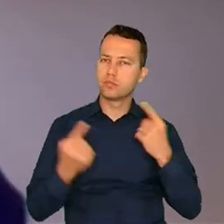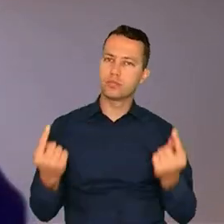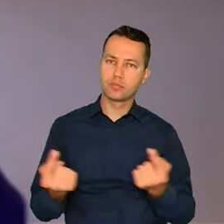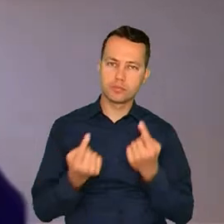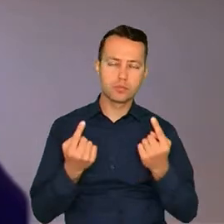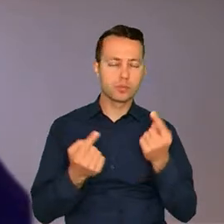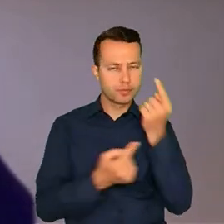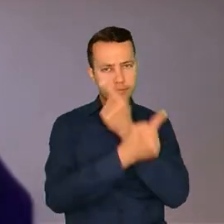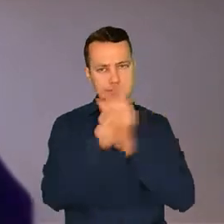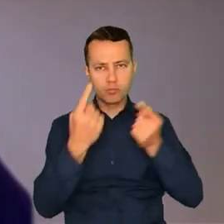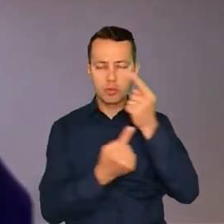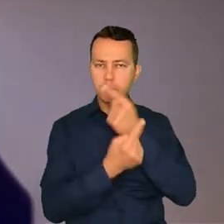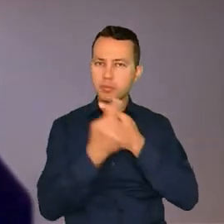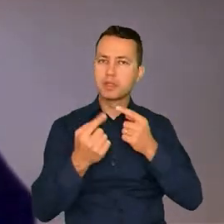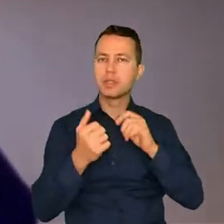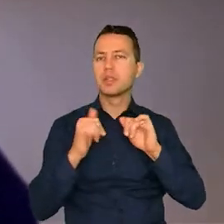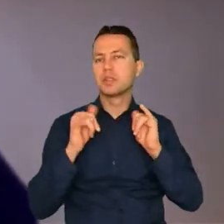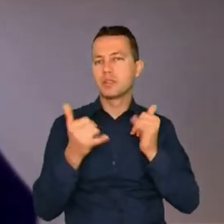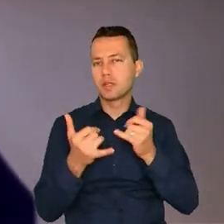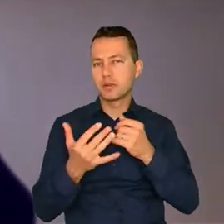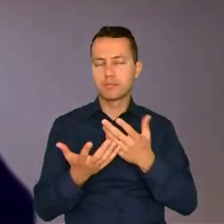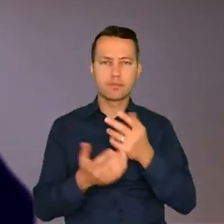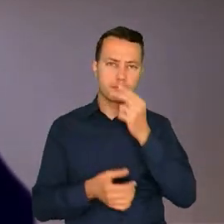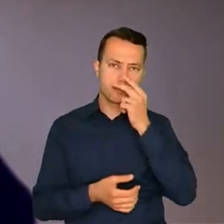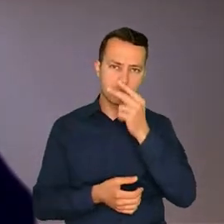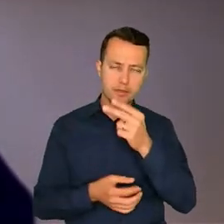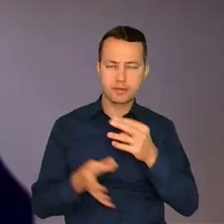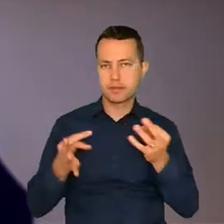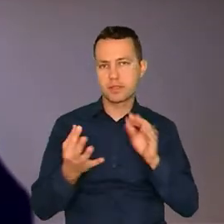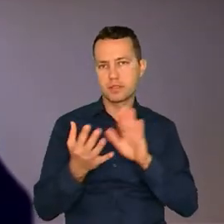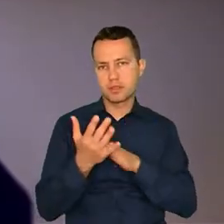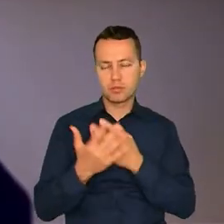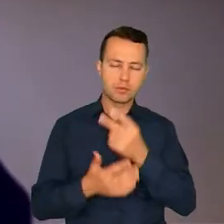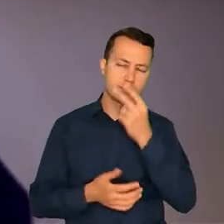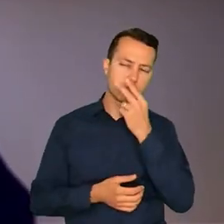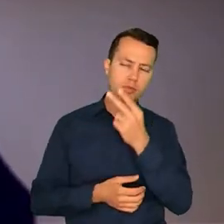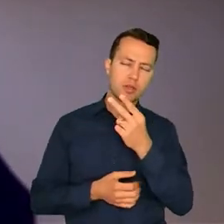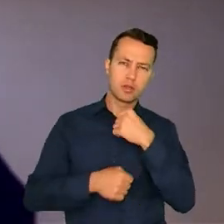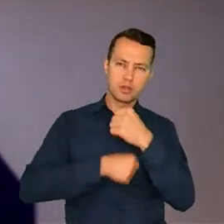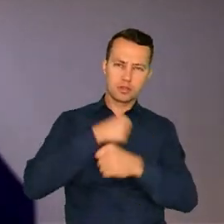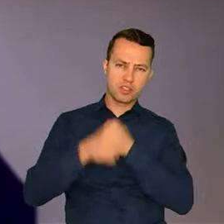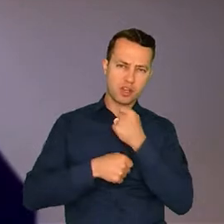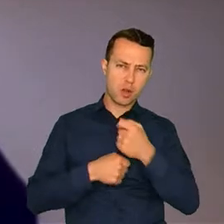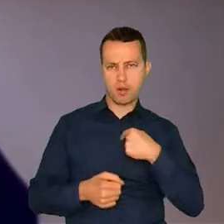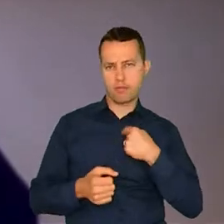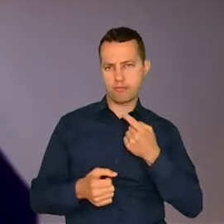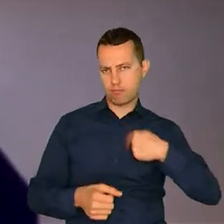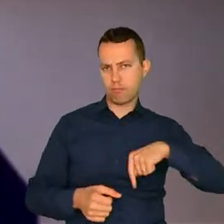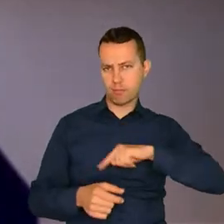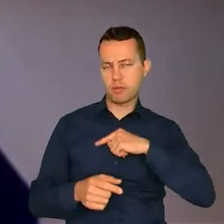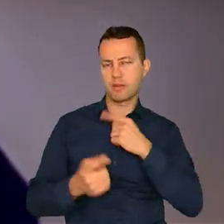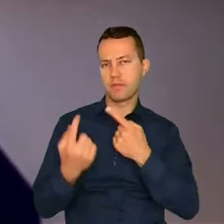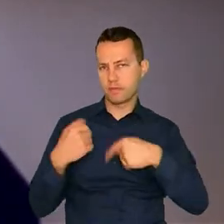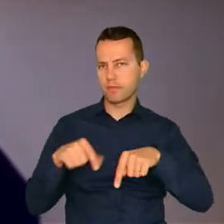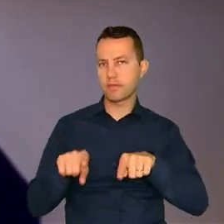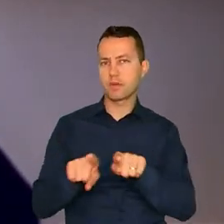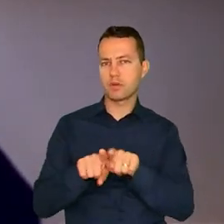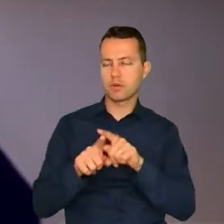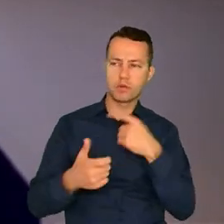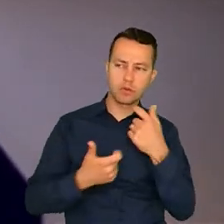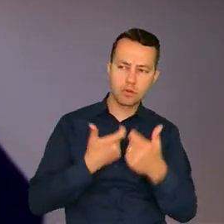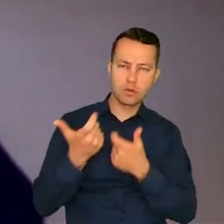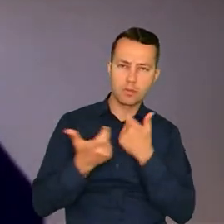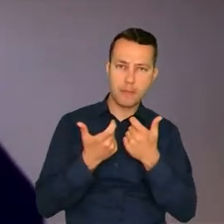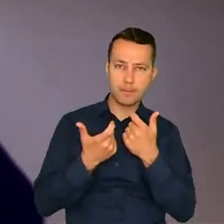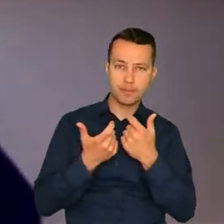remember that now what we are looking at is whether the measures that we are implementing, the actions that we are taking,